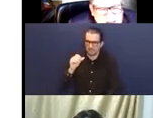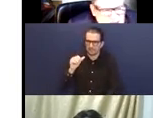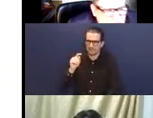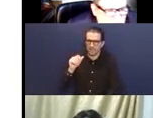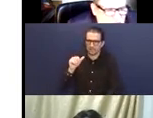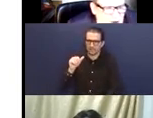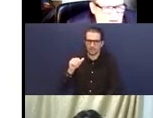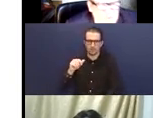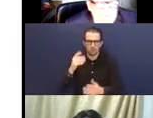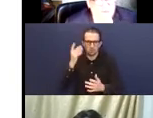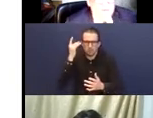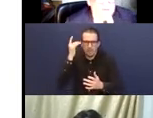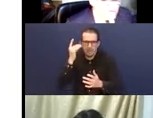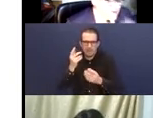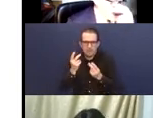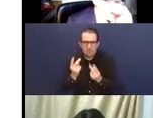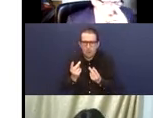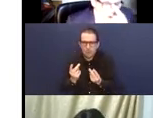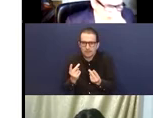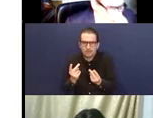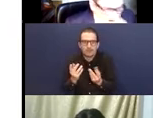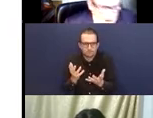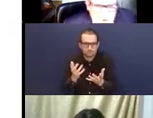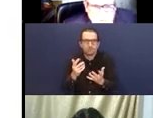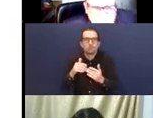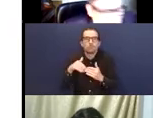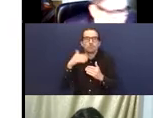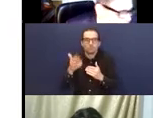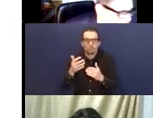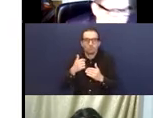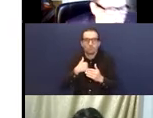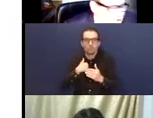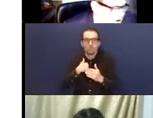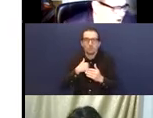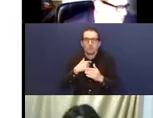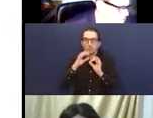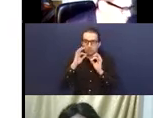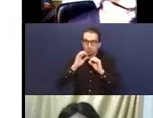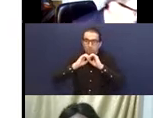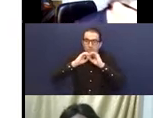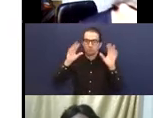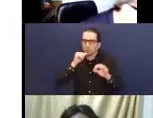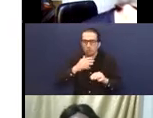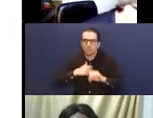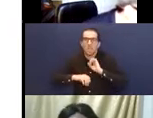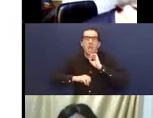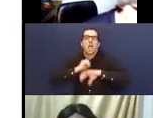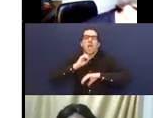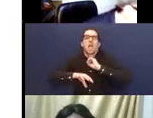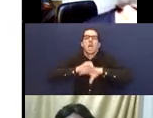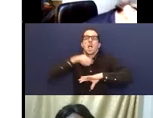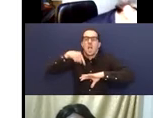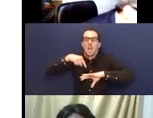At the end, I've got a few housekeeping things to say, but so without more ado, I will pass you over to